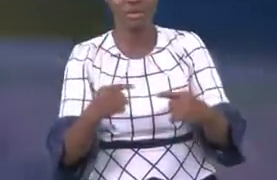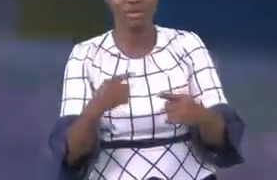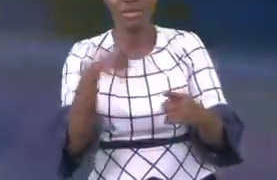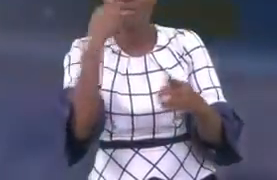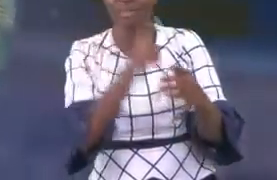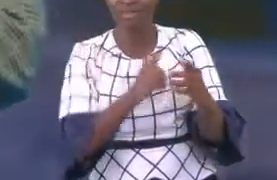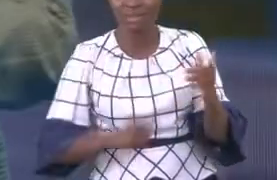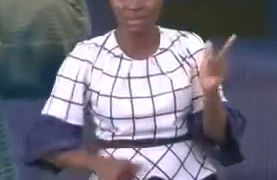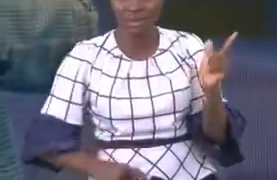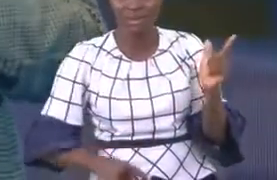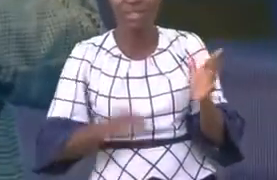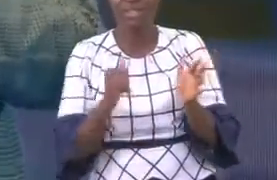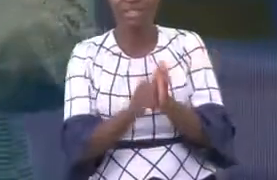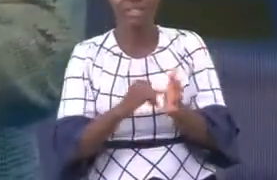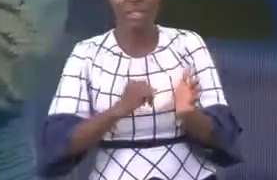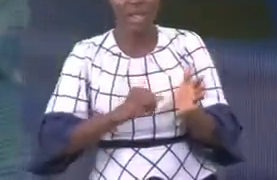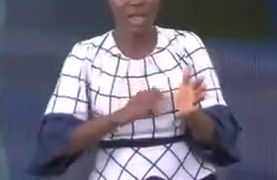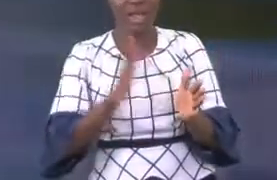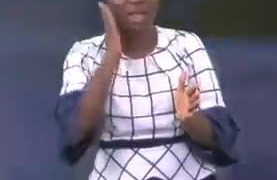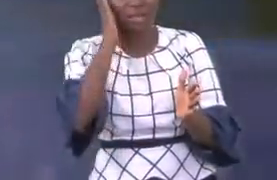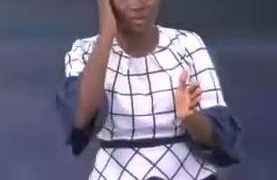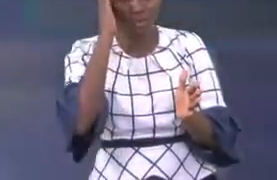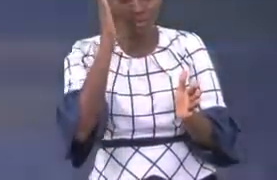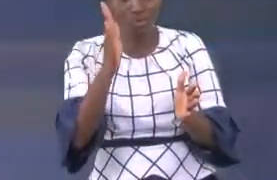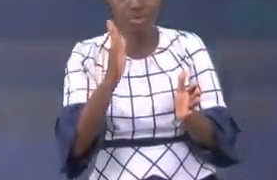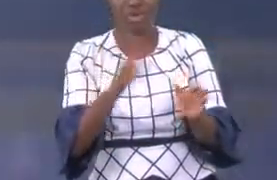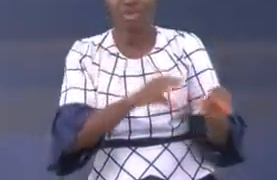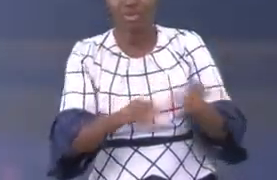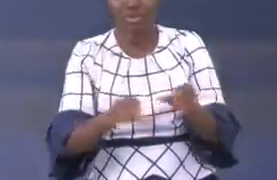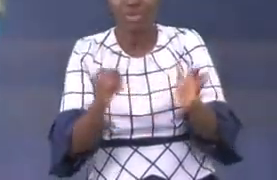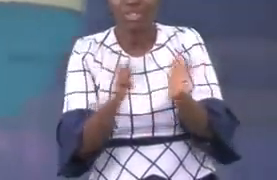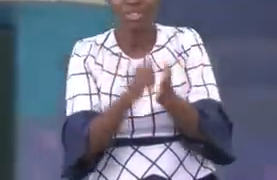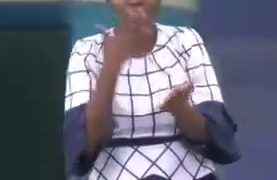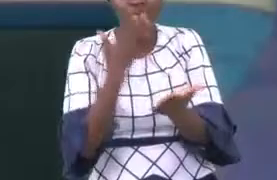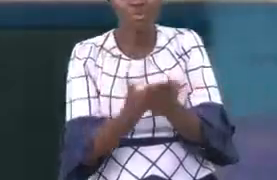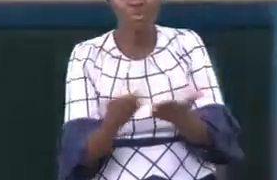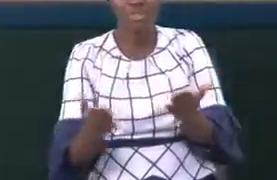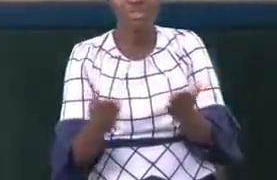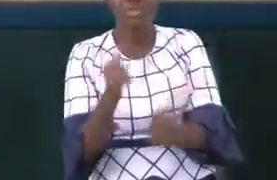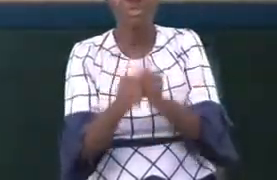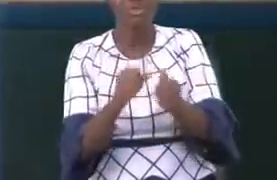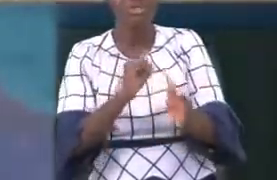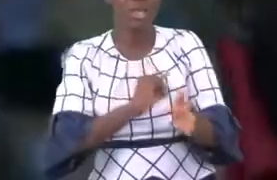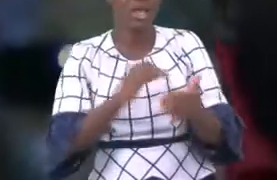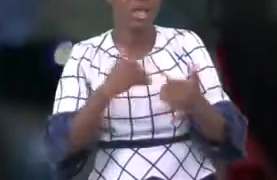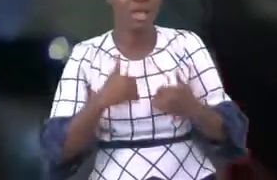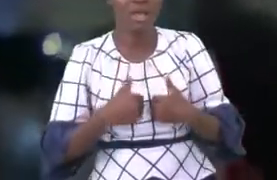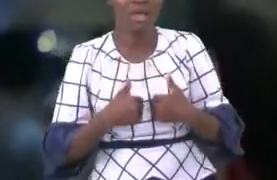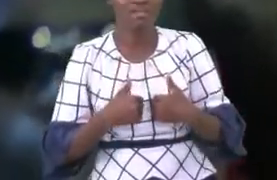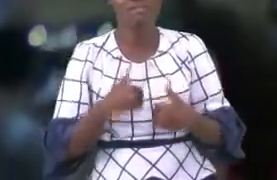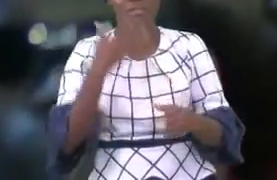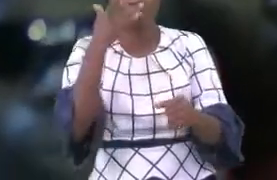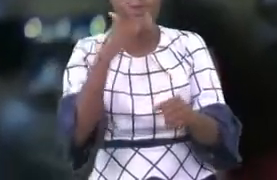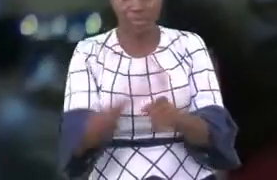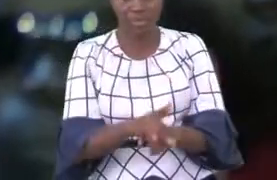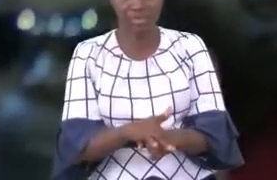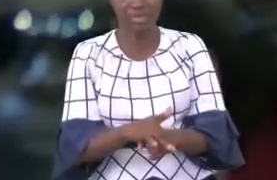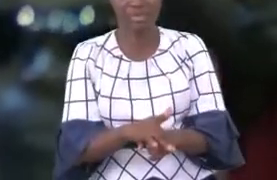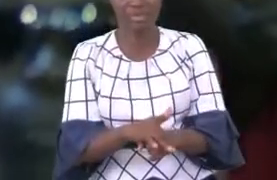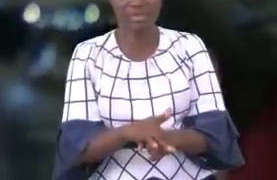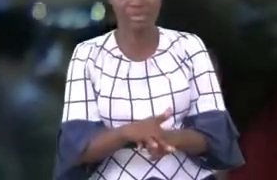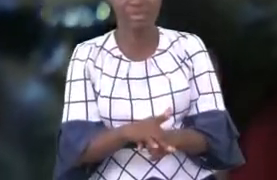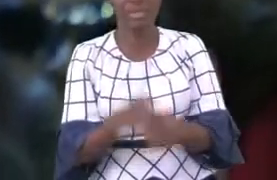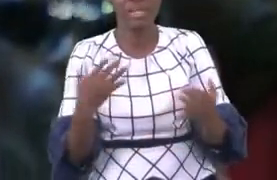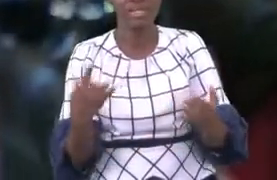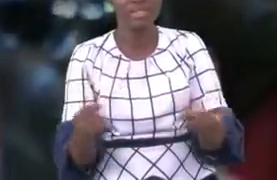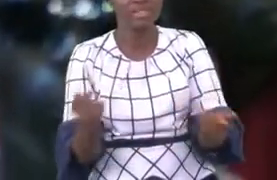good thing which I have promised. The day has come. Your day has